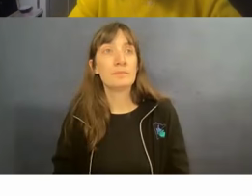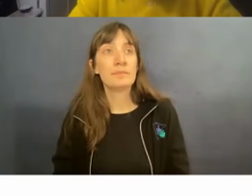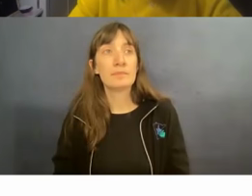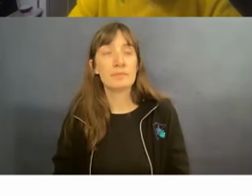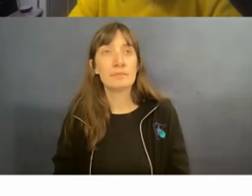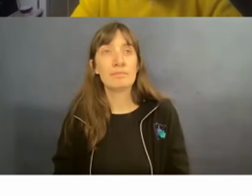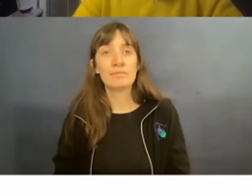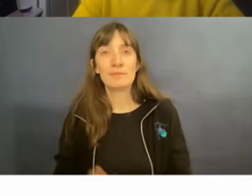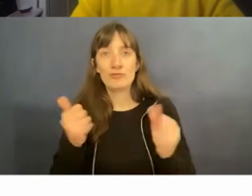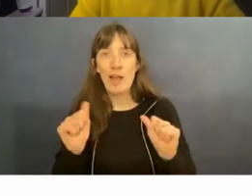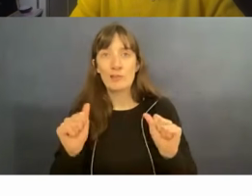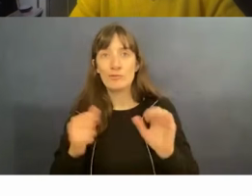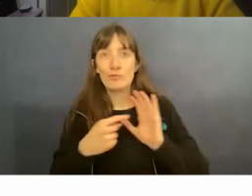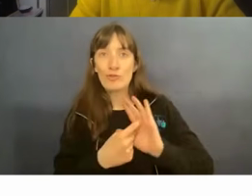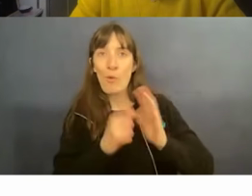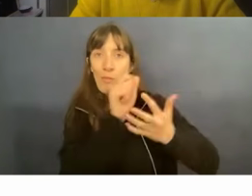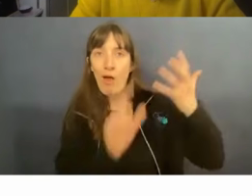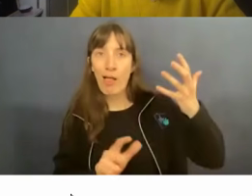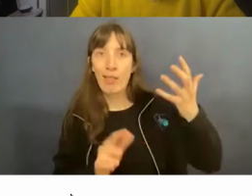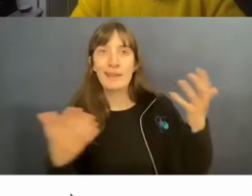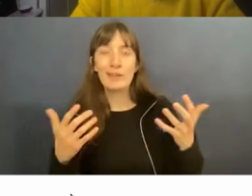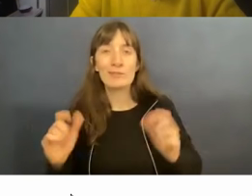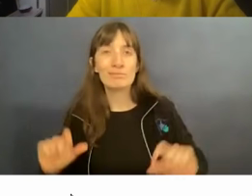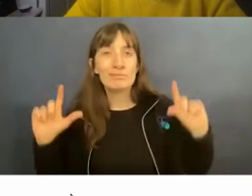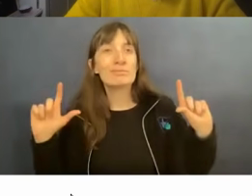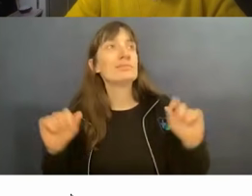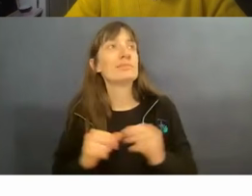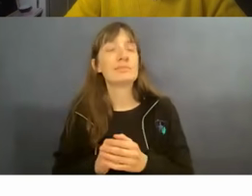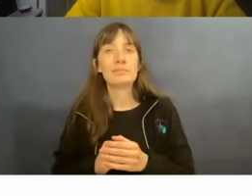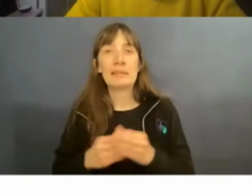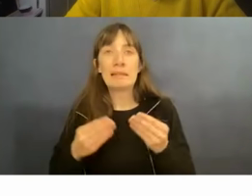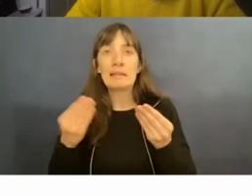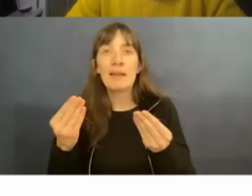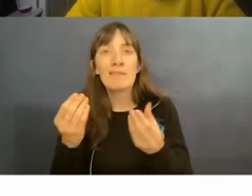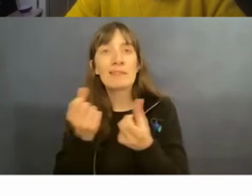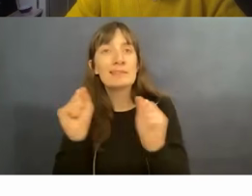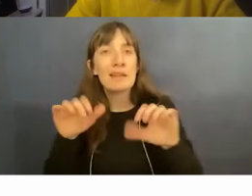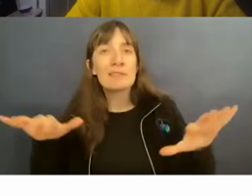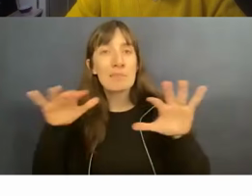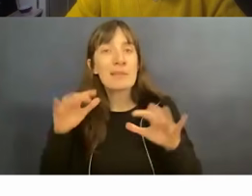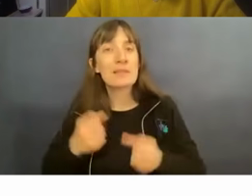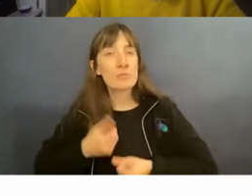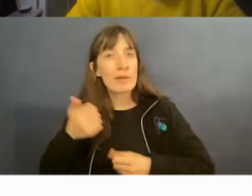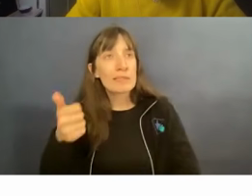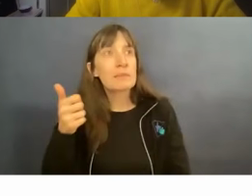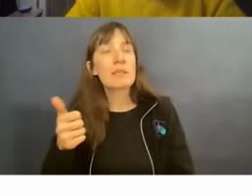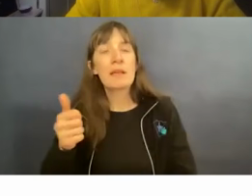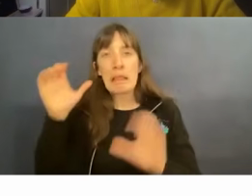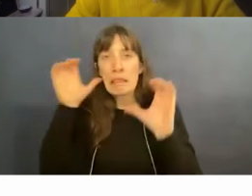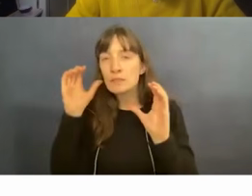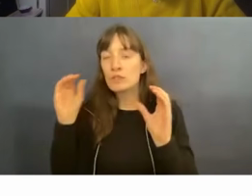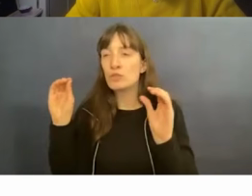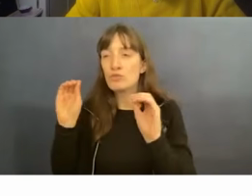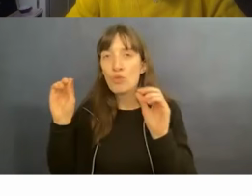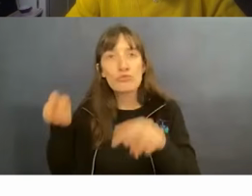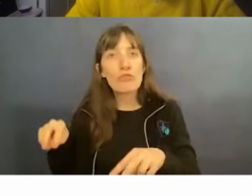see them all. Here we go. Giving them a safe space to express themselves, love and listen without judgment, believe them,